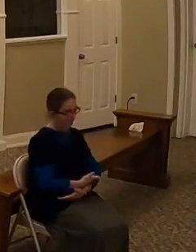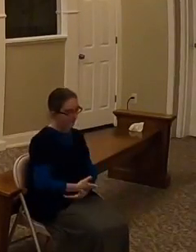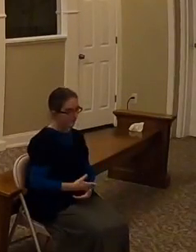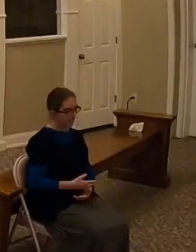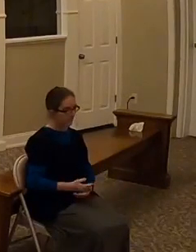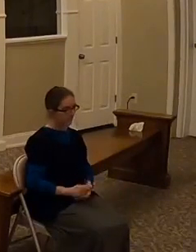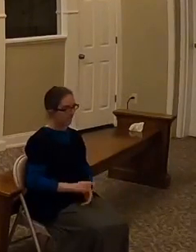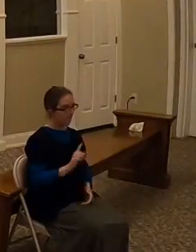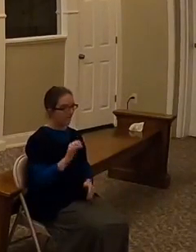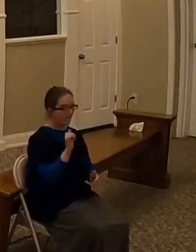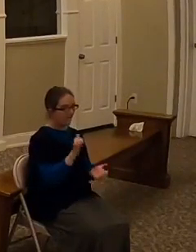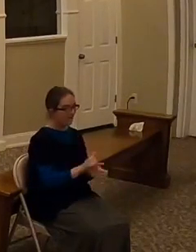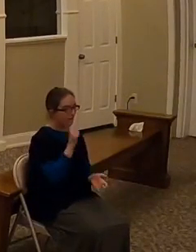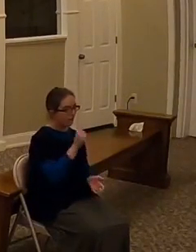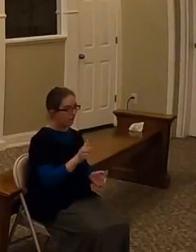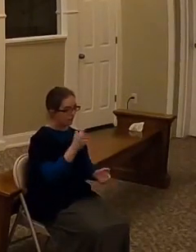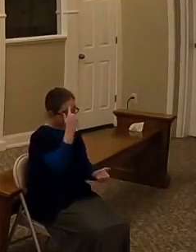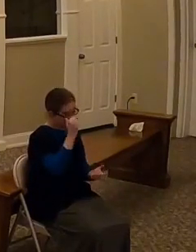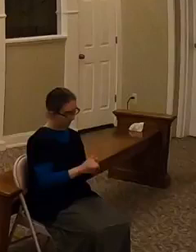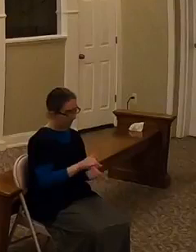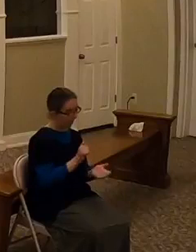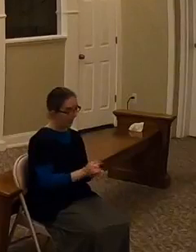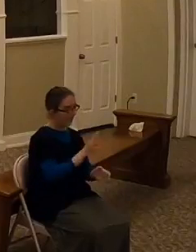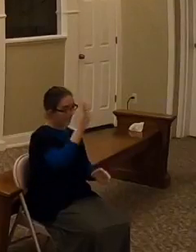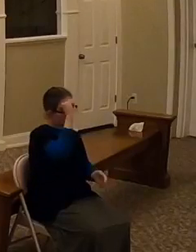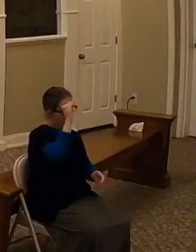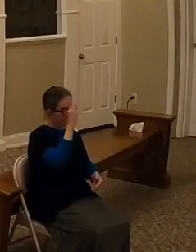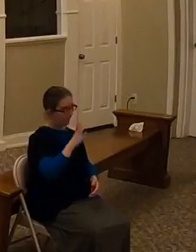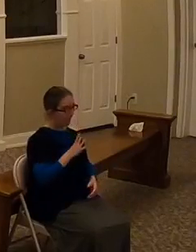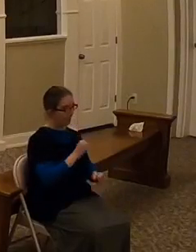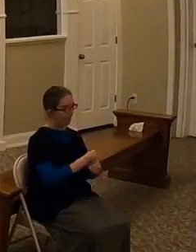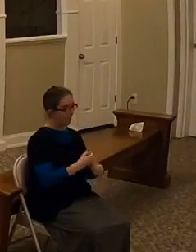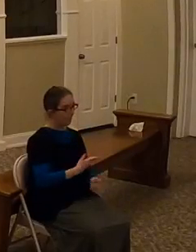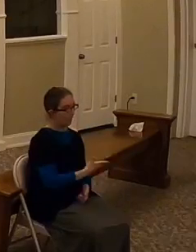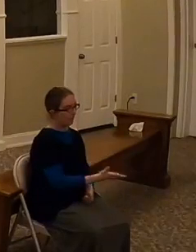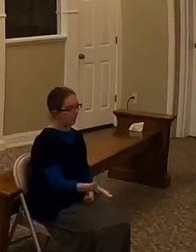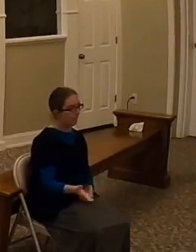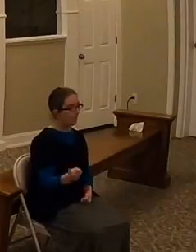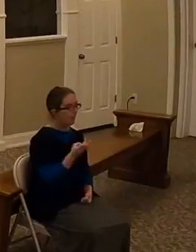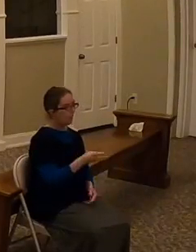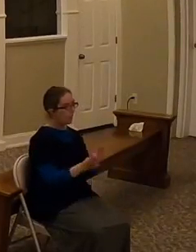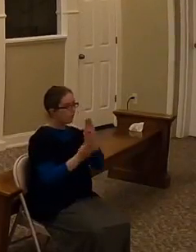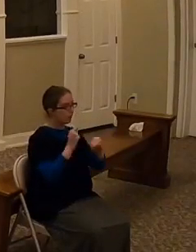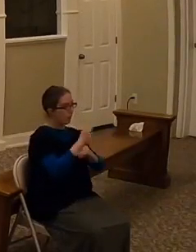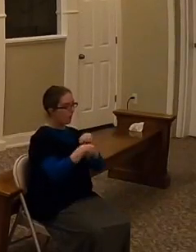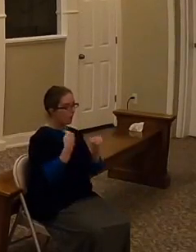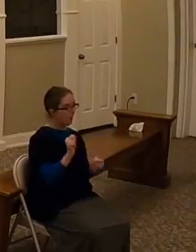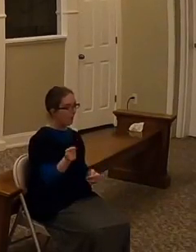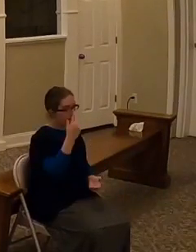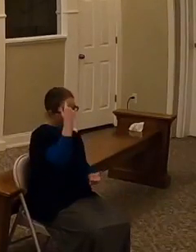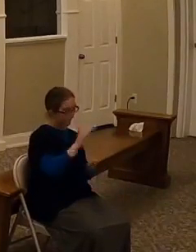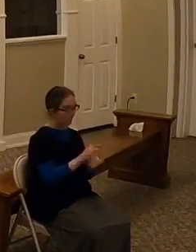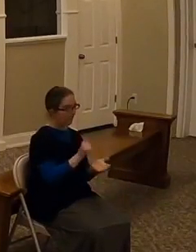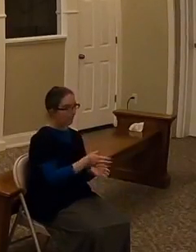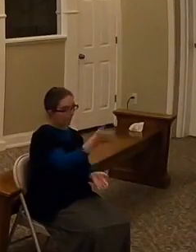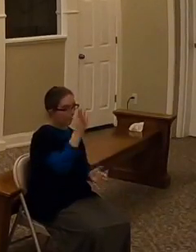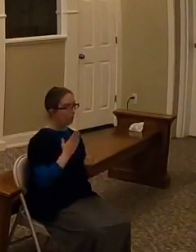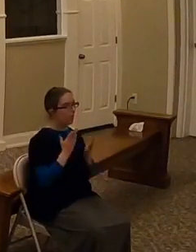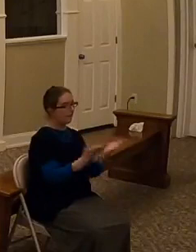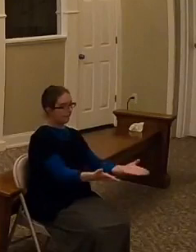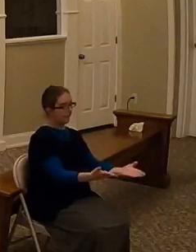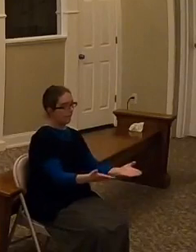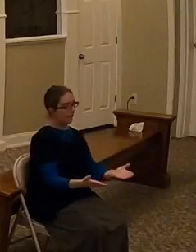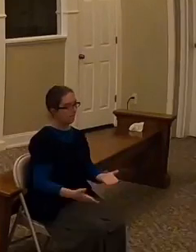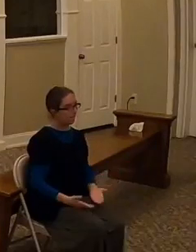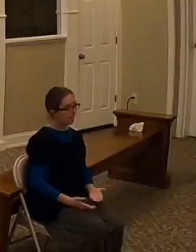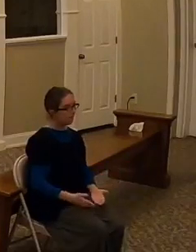even exist. That's not a doctrine. That's a man-made thing, okay? We're talking about the doctrine that God gave.